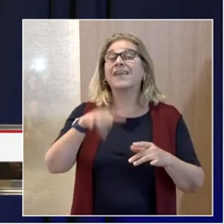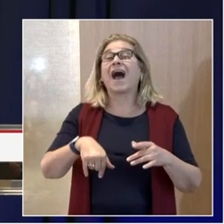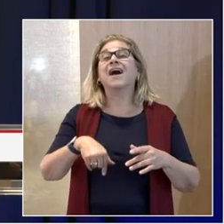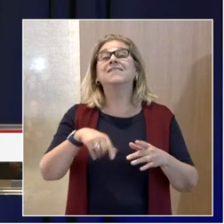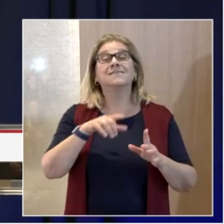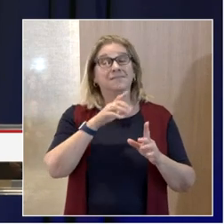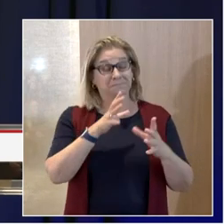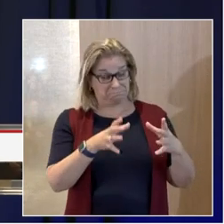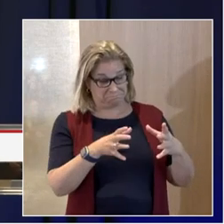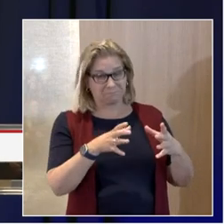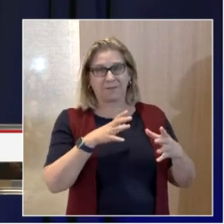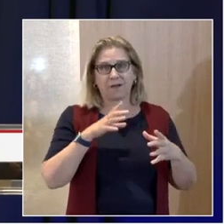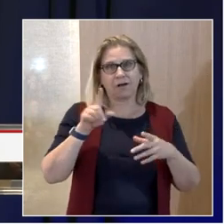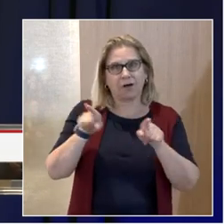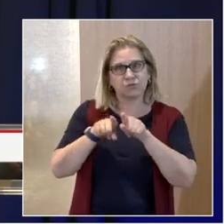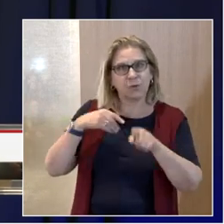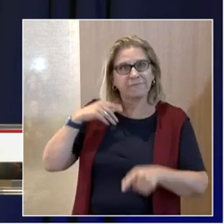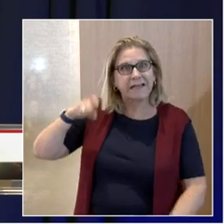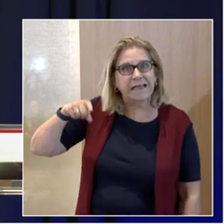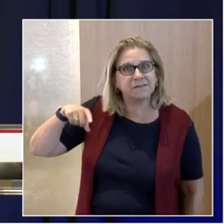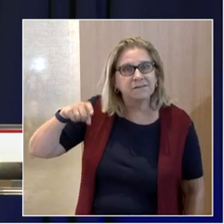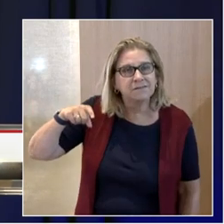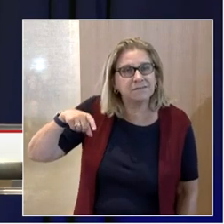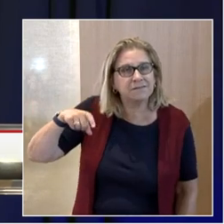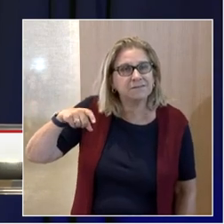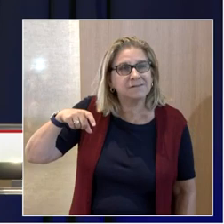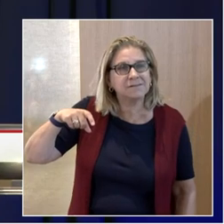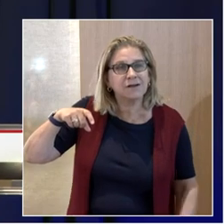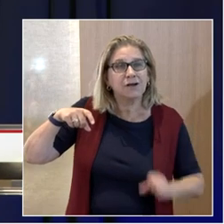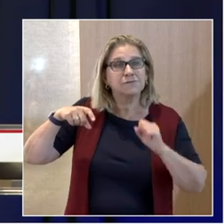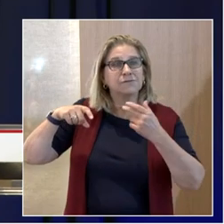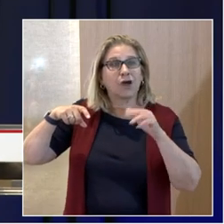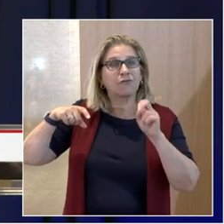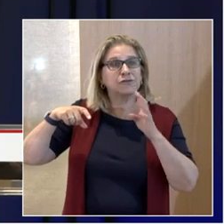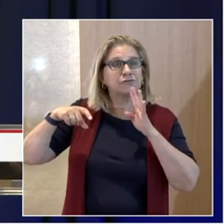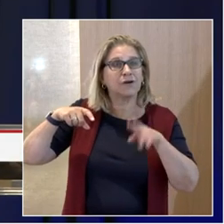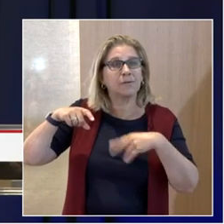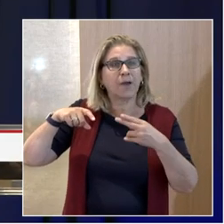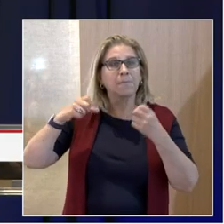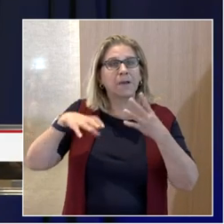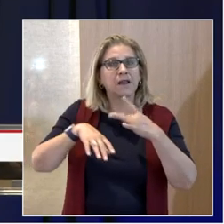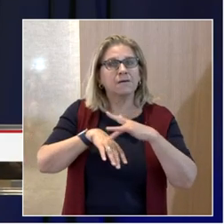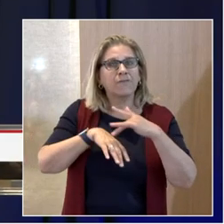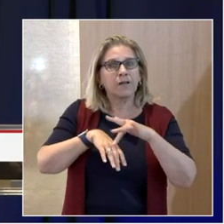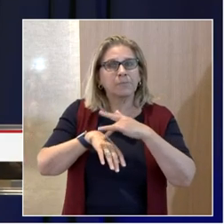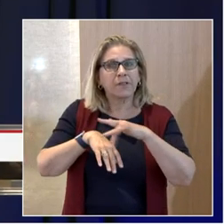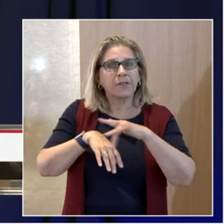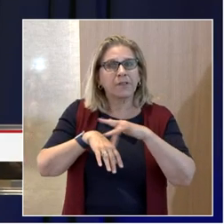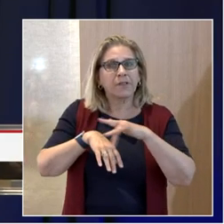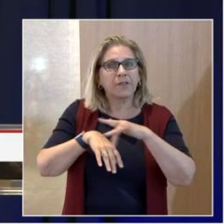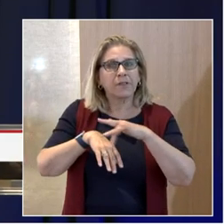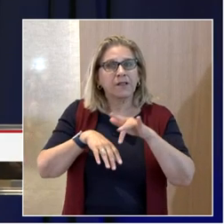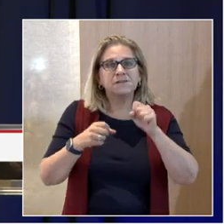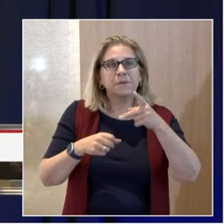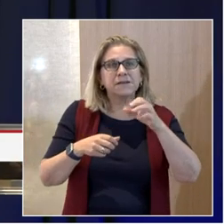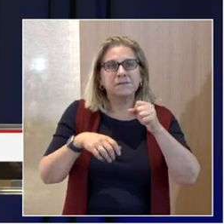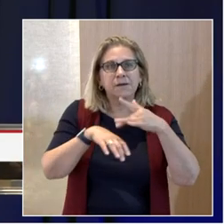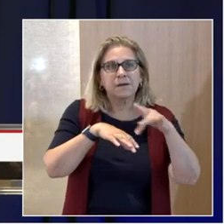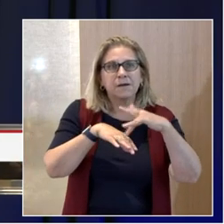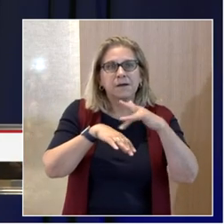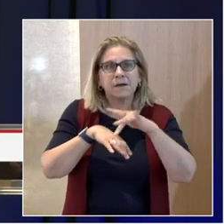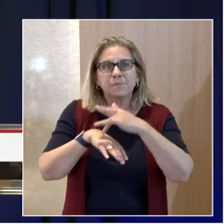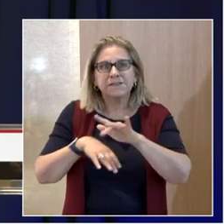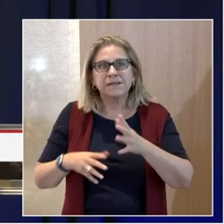feet of office space that we're struggling from. We still have many office workers not coming to work, and as a result, people